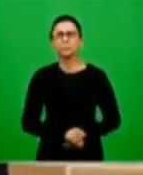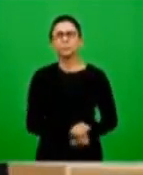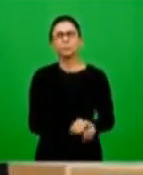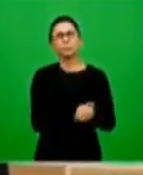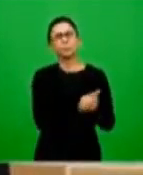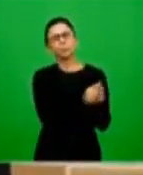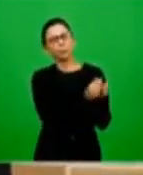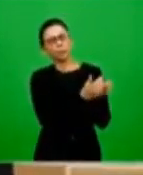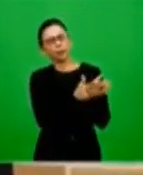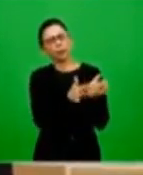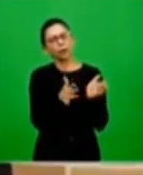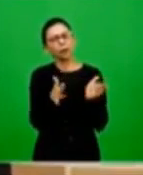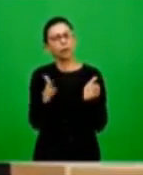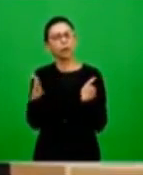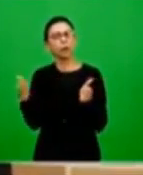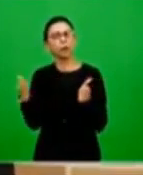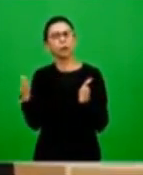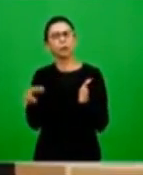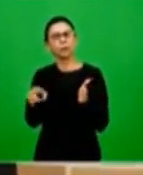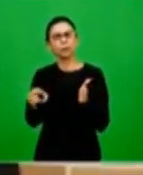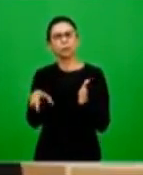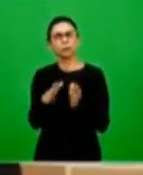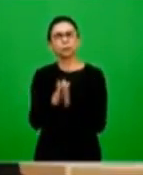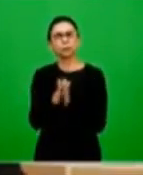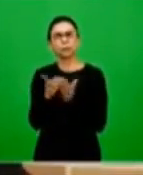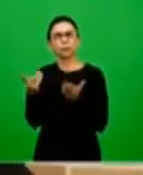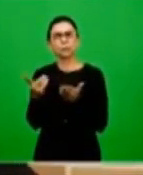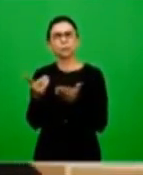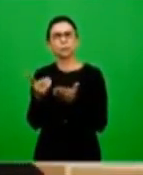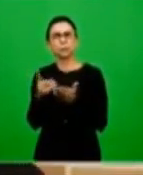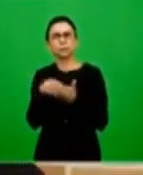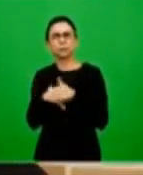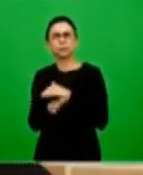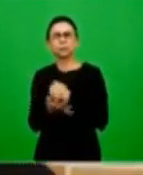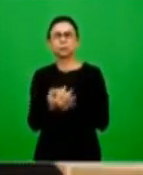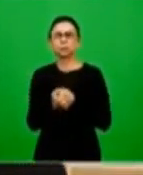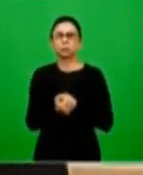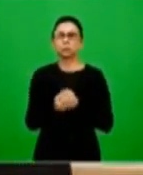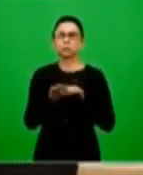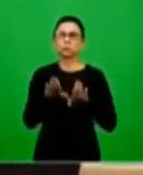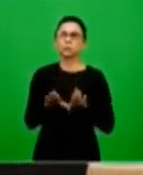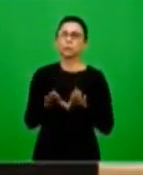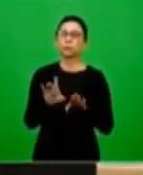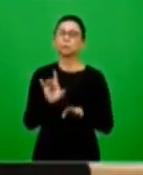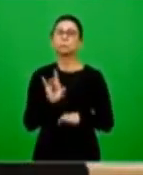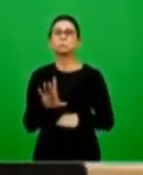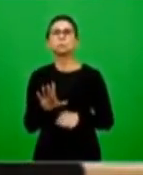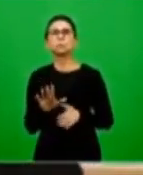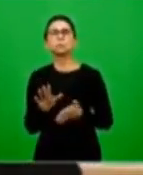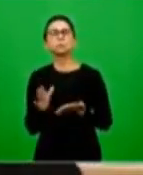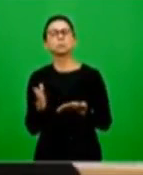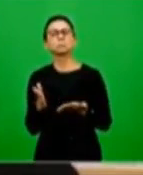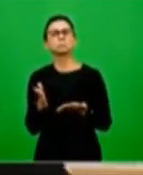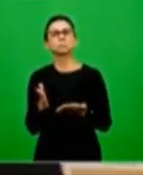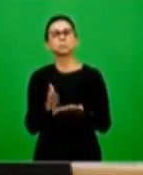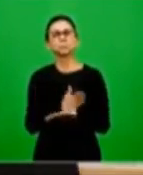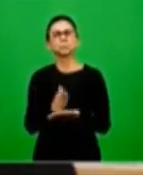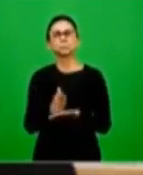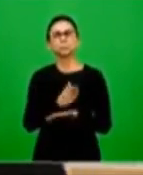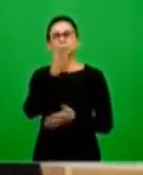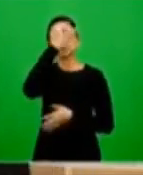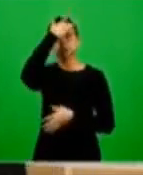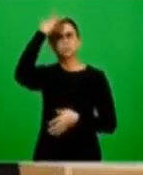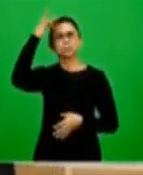by, the Bible and the access to the Bible was restricted only to those who were